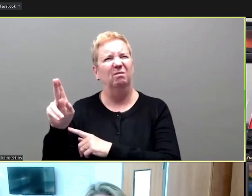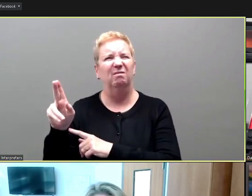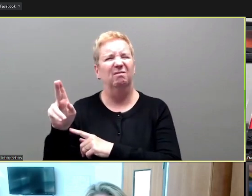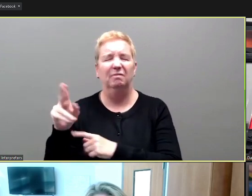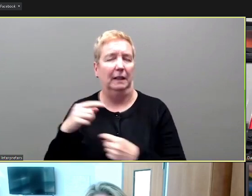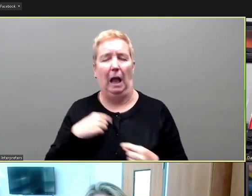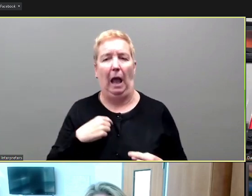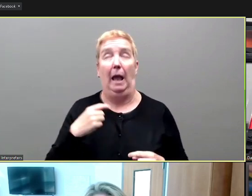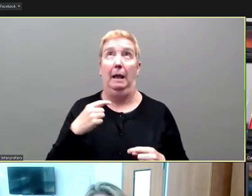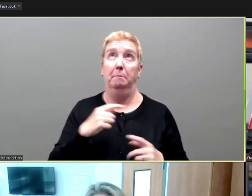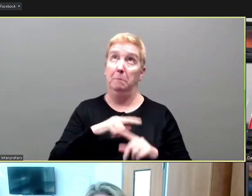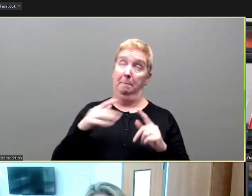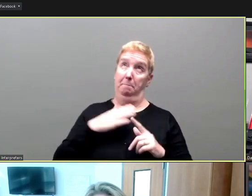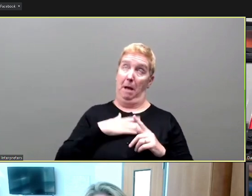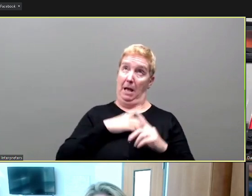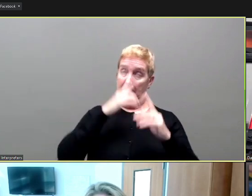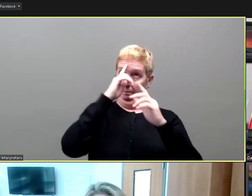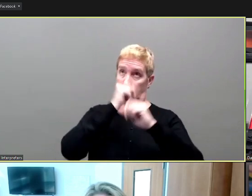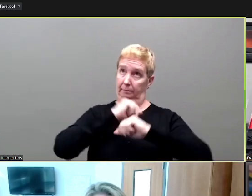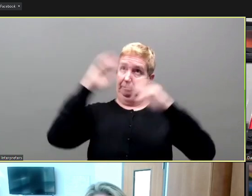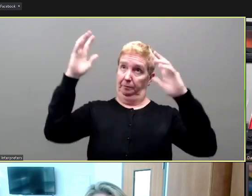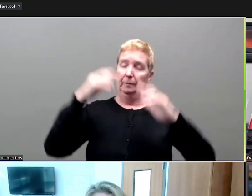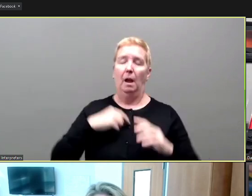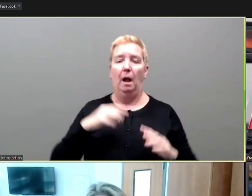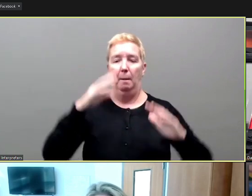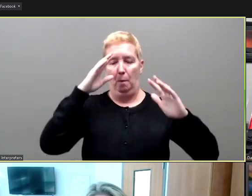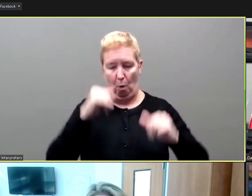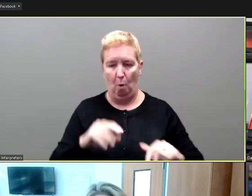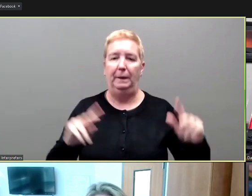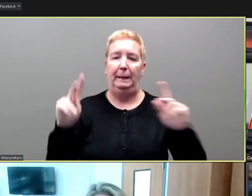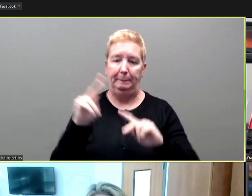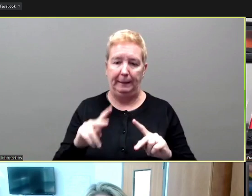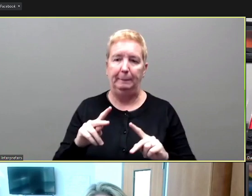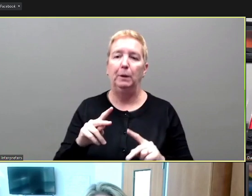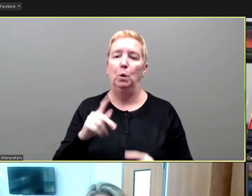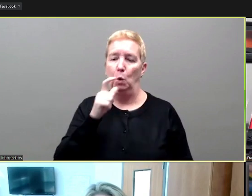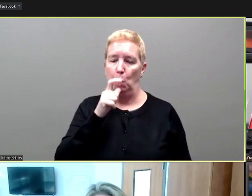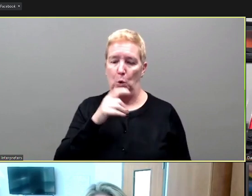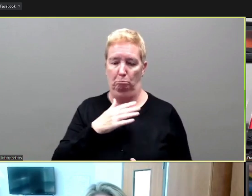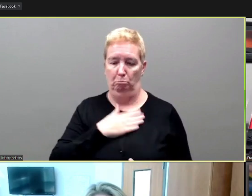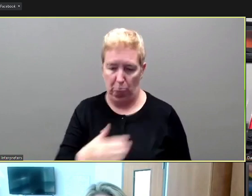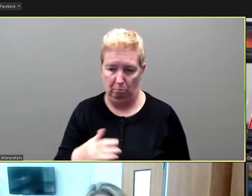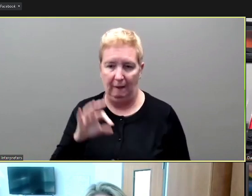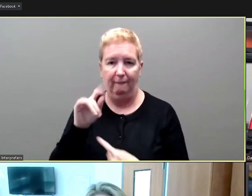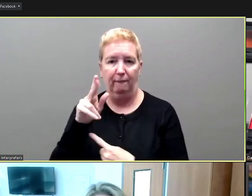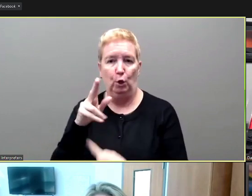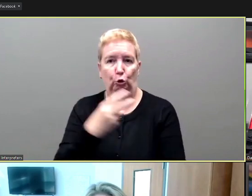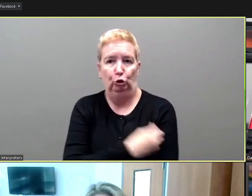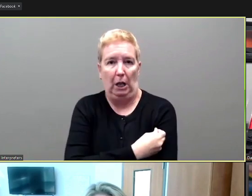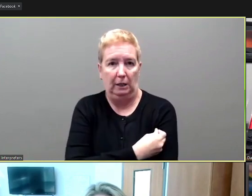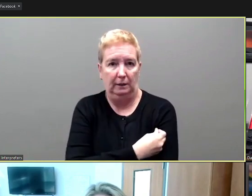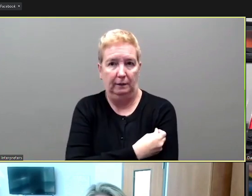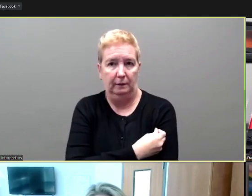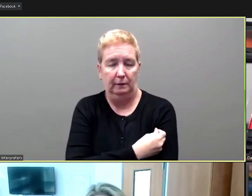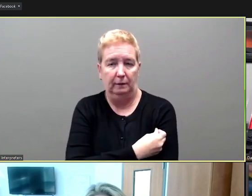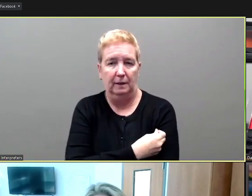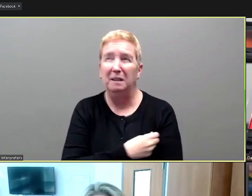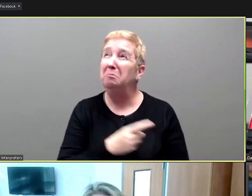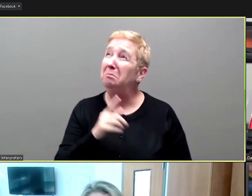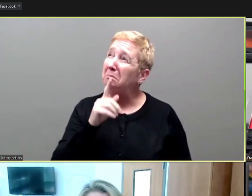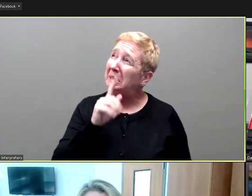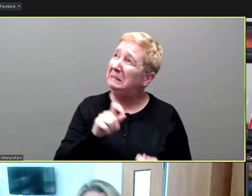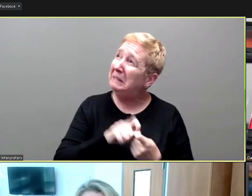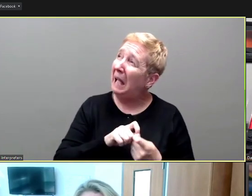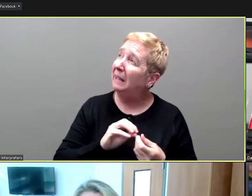kind of hoping that that folks who get flu shots, which I don't know, I don't have the exact number, but